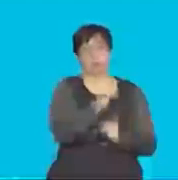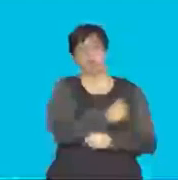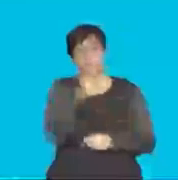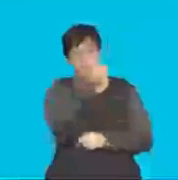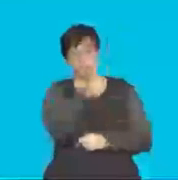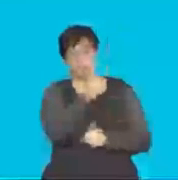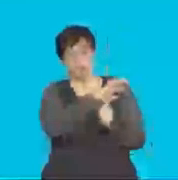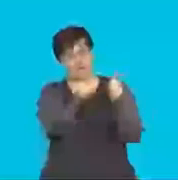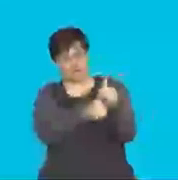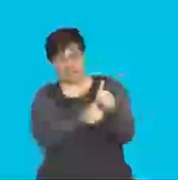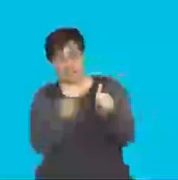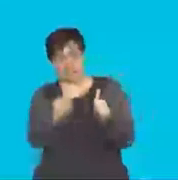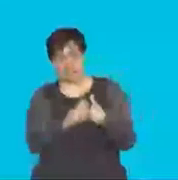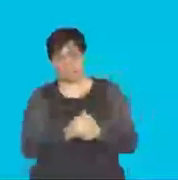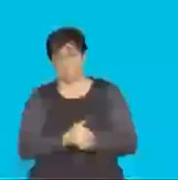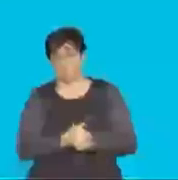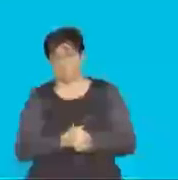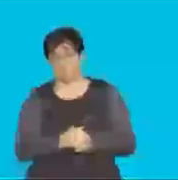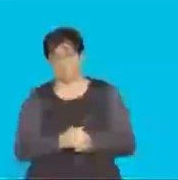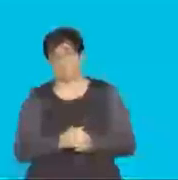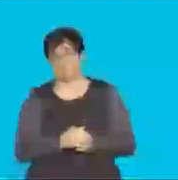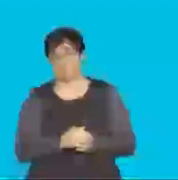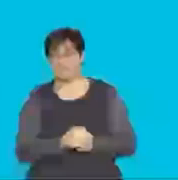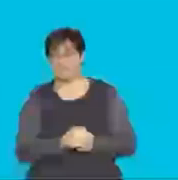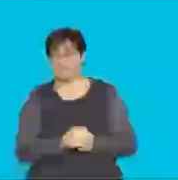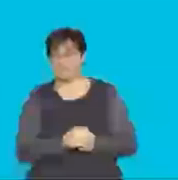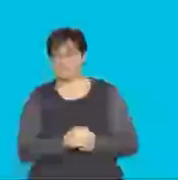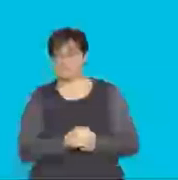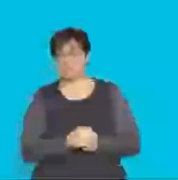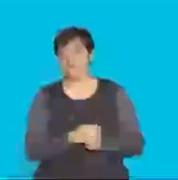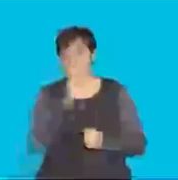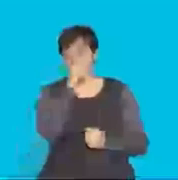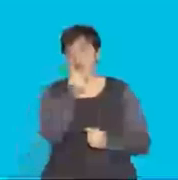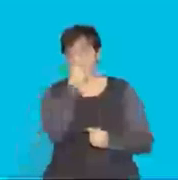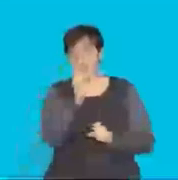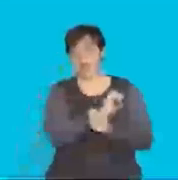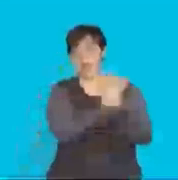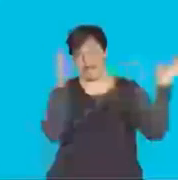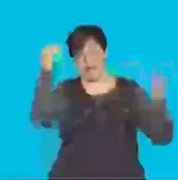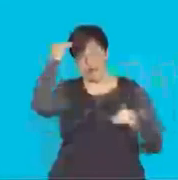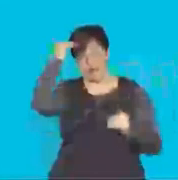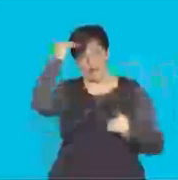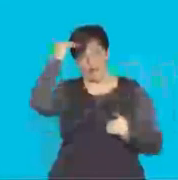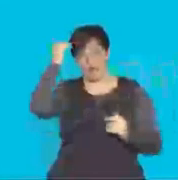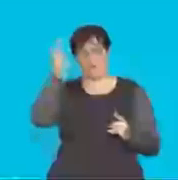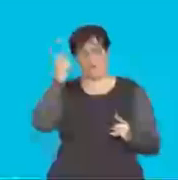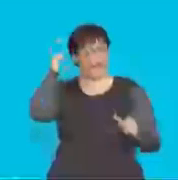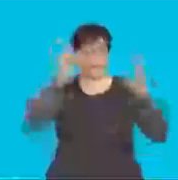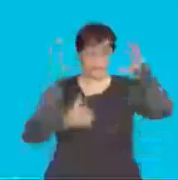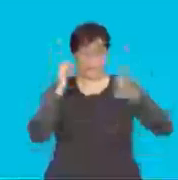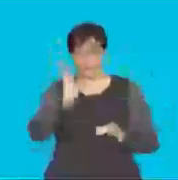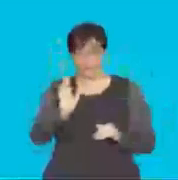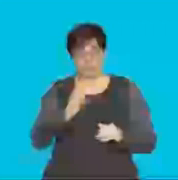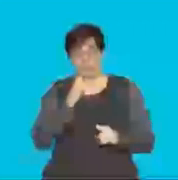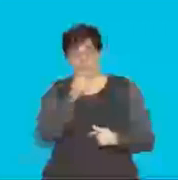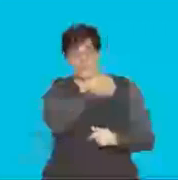and the recessive is just next to my question, and that helps me to clear my head around not being confused as